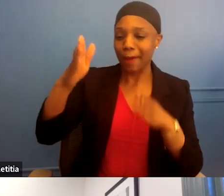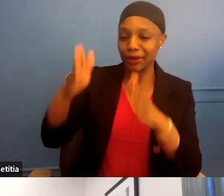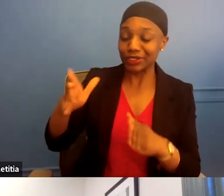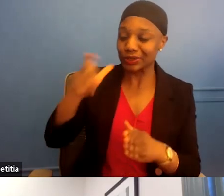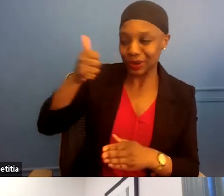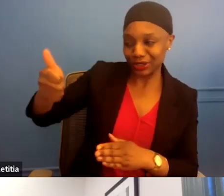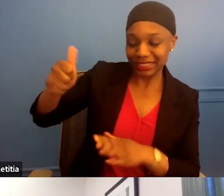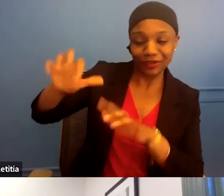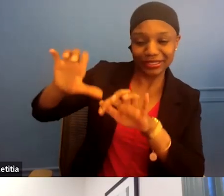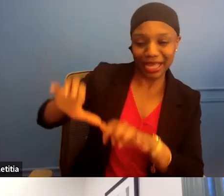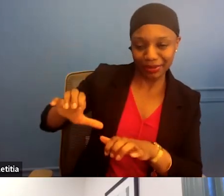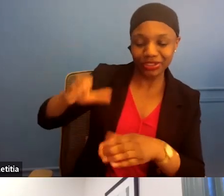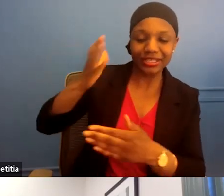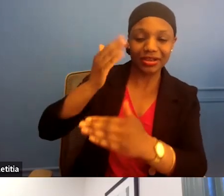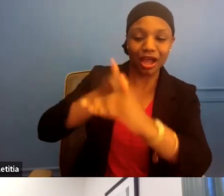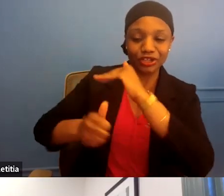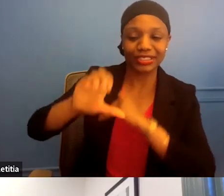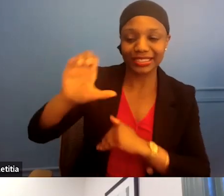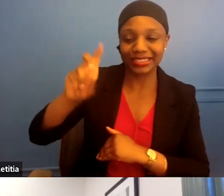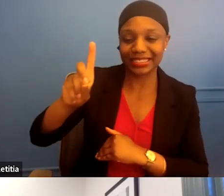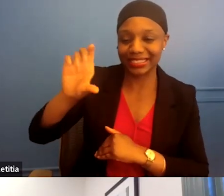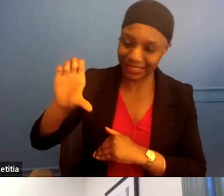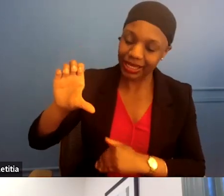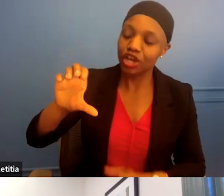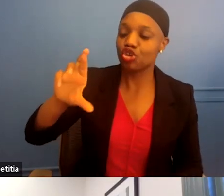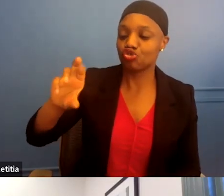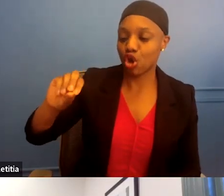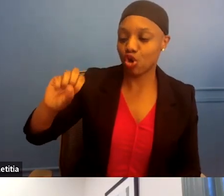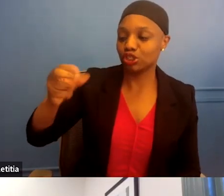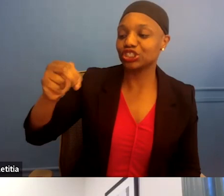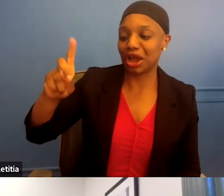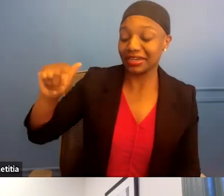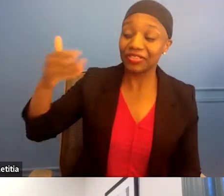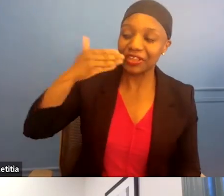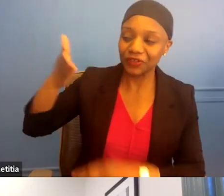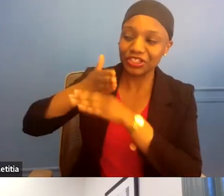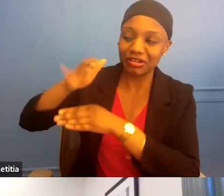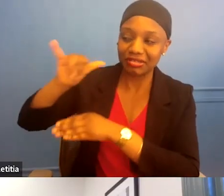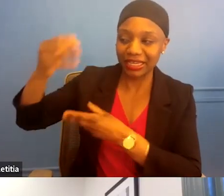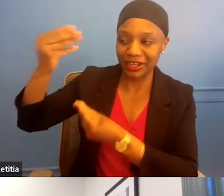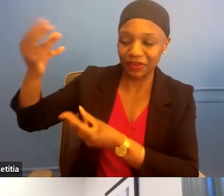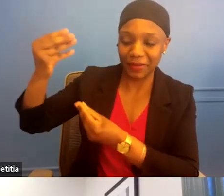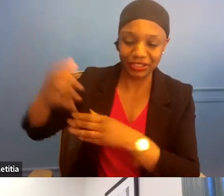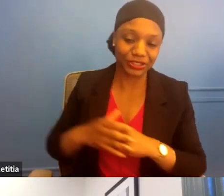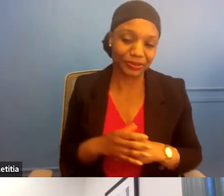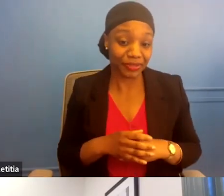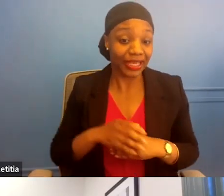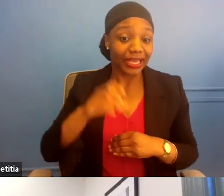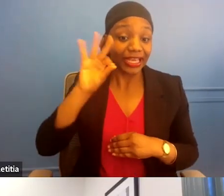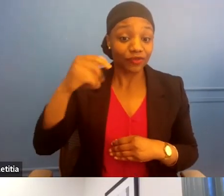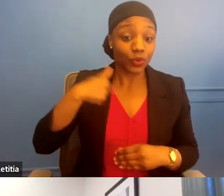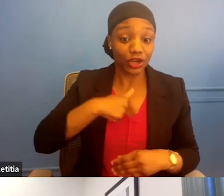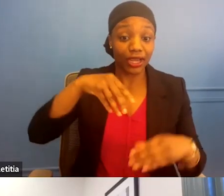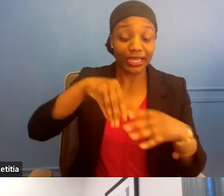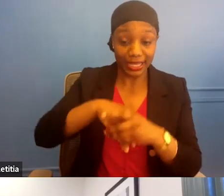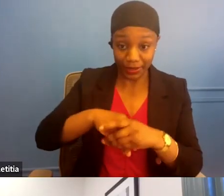member of our CDC team. Thank you, Rashonda, for sharing that information. And if we were all in person, we would give you a round